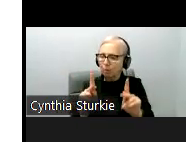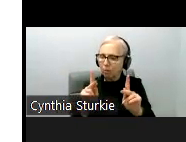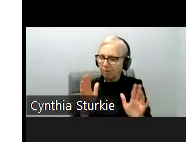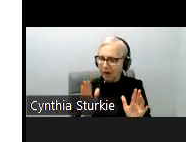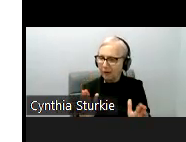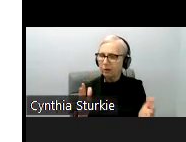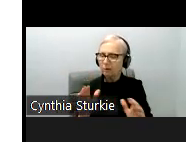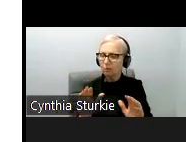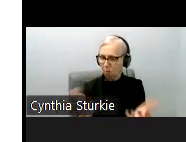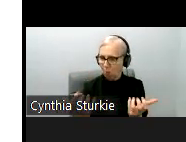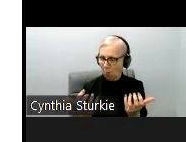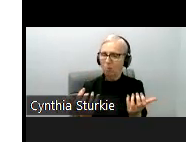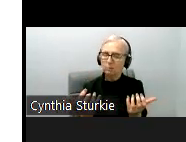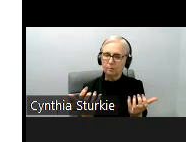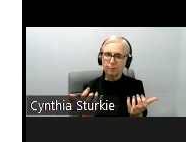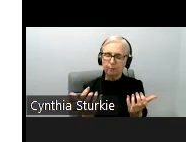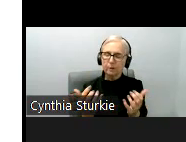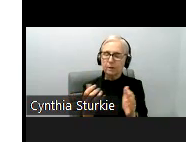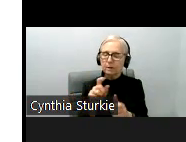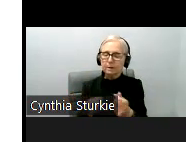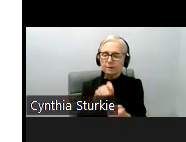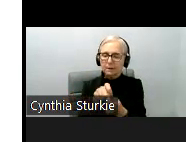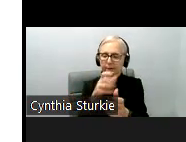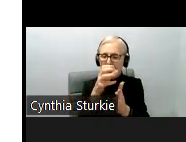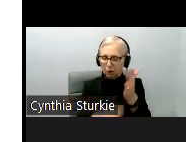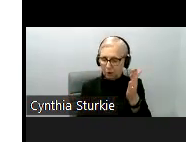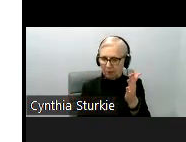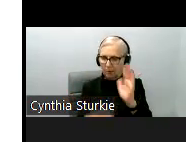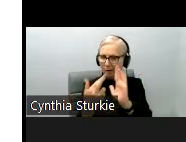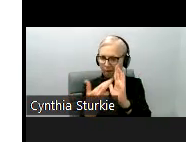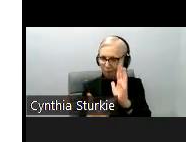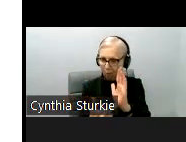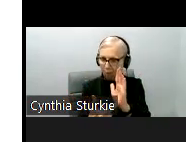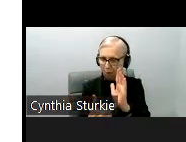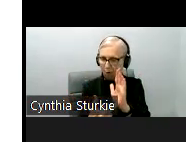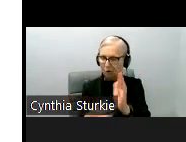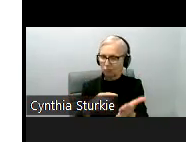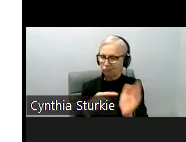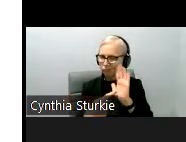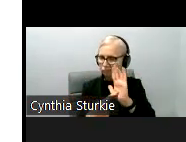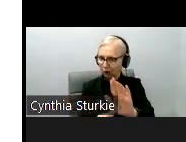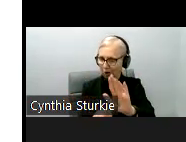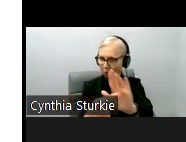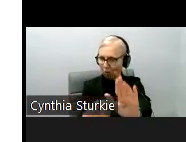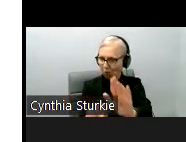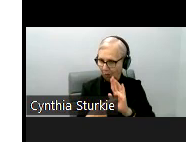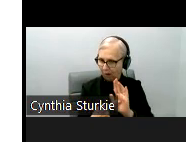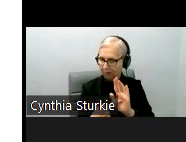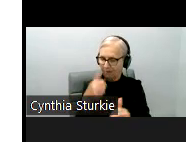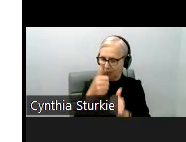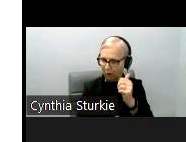do. So specific chapters of rule contain requirements for each endorsement. And some endorsements